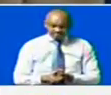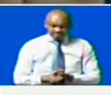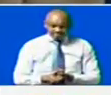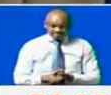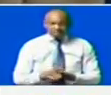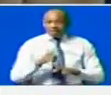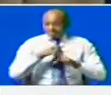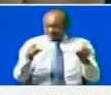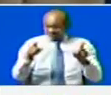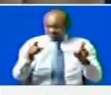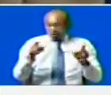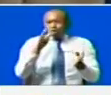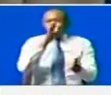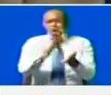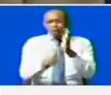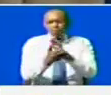But let no one